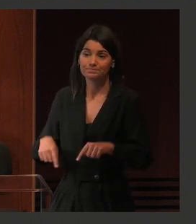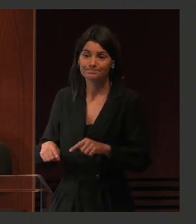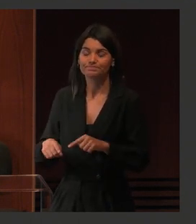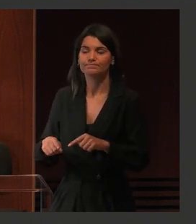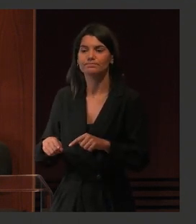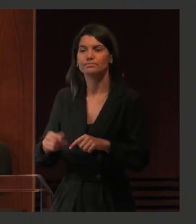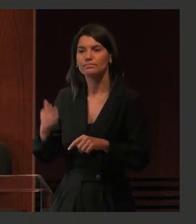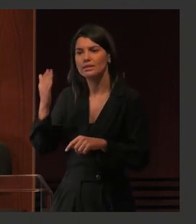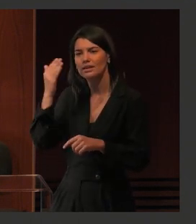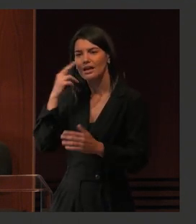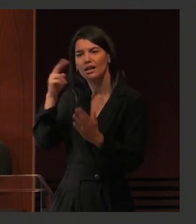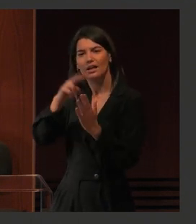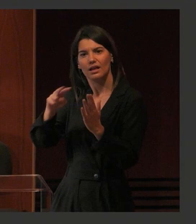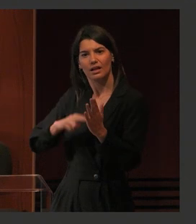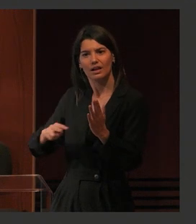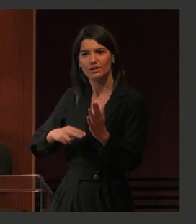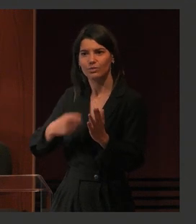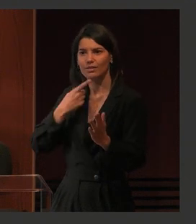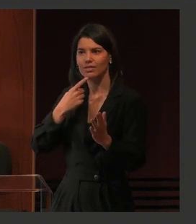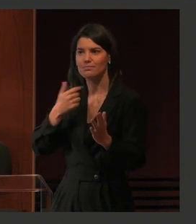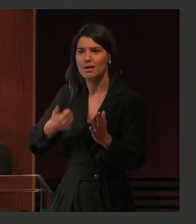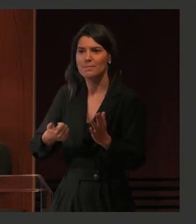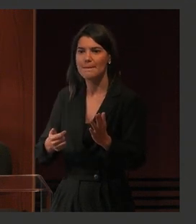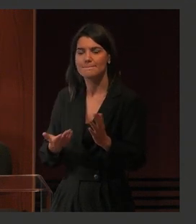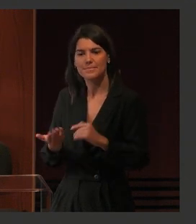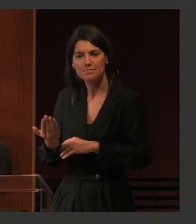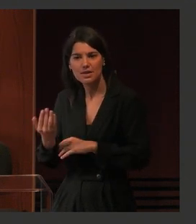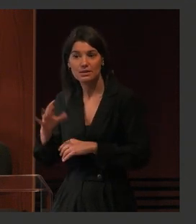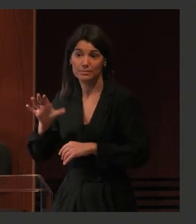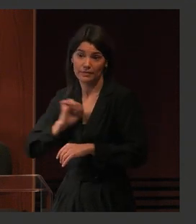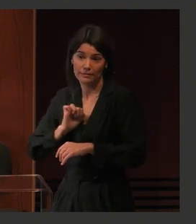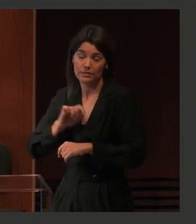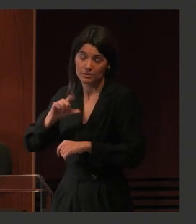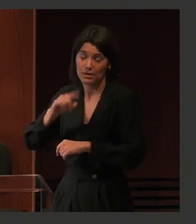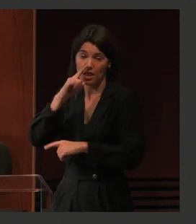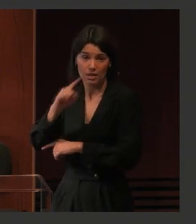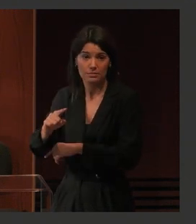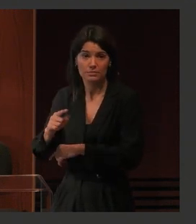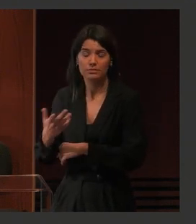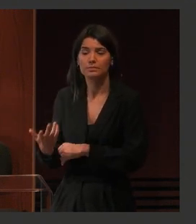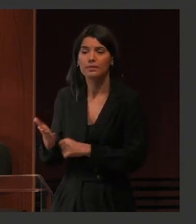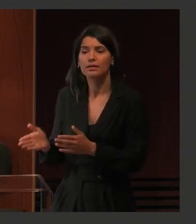in Germany, the reading skills are going down,